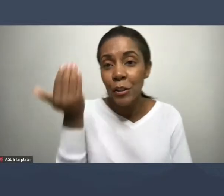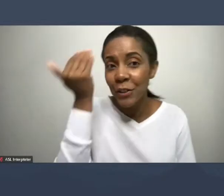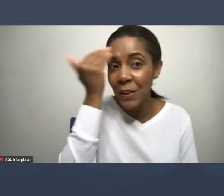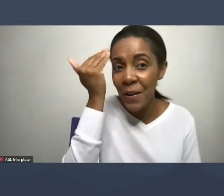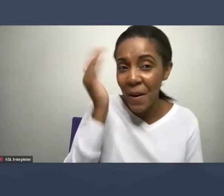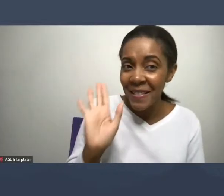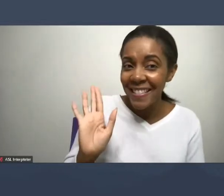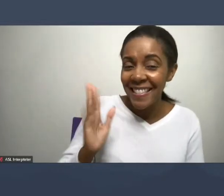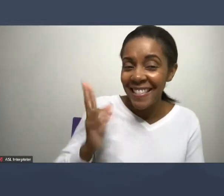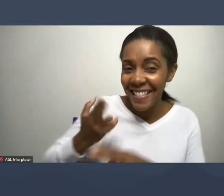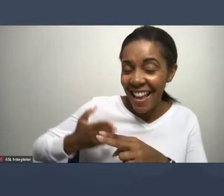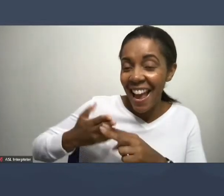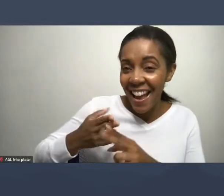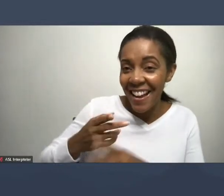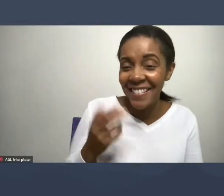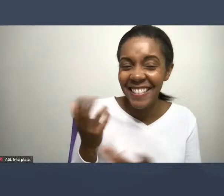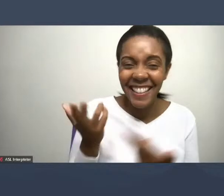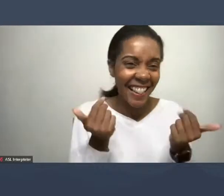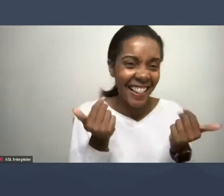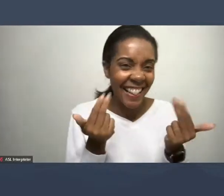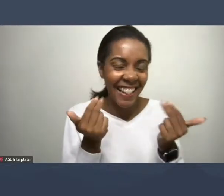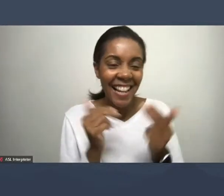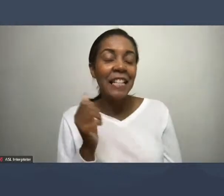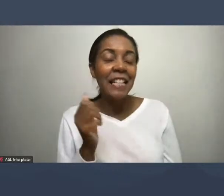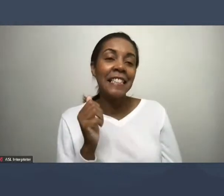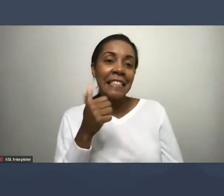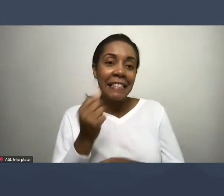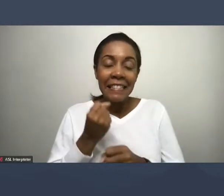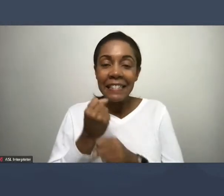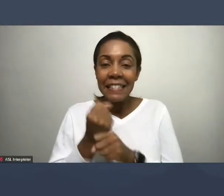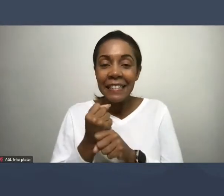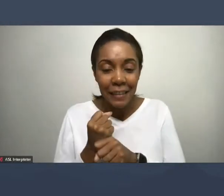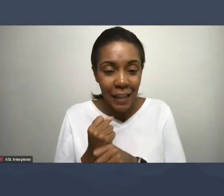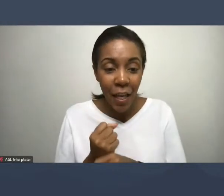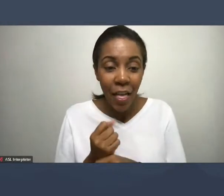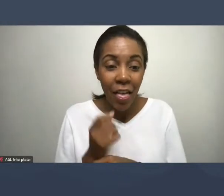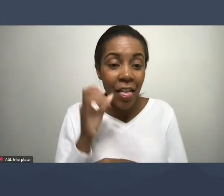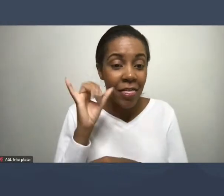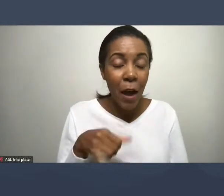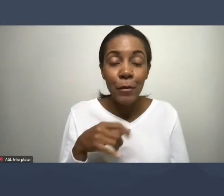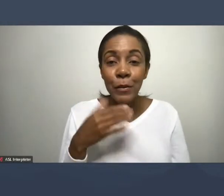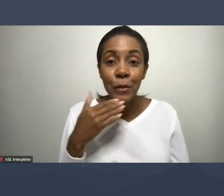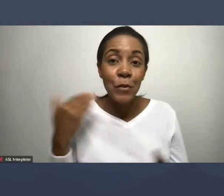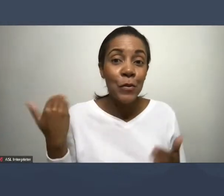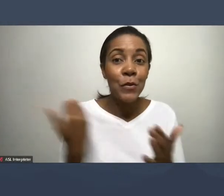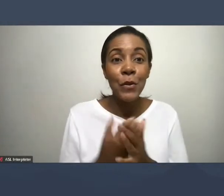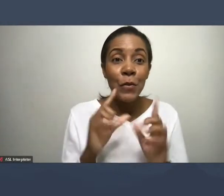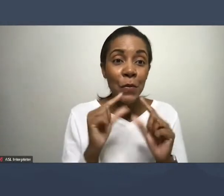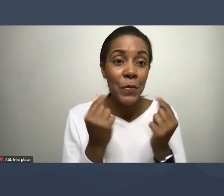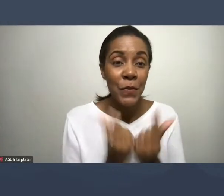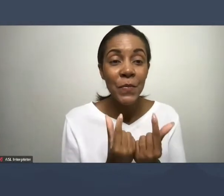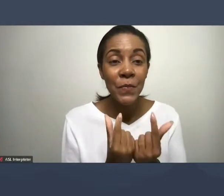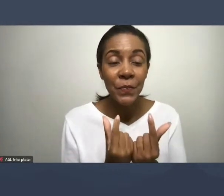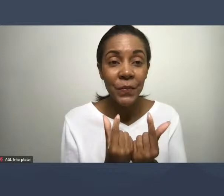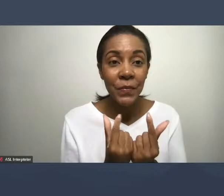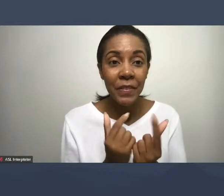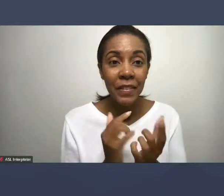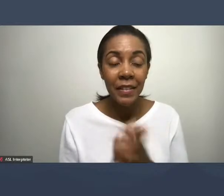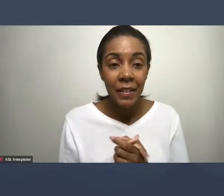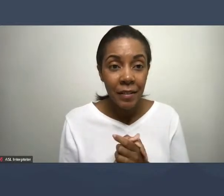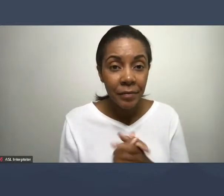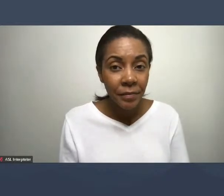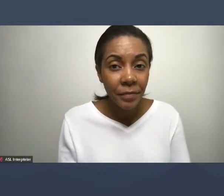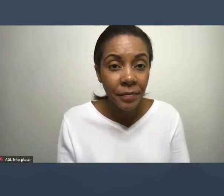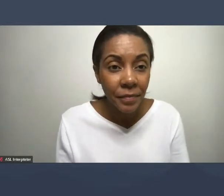am now. Yep. Decades. Those type groups, a lot of them, you know, join Stax